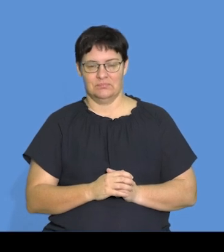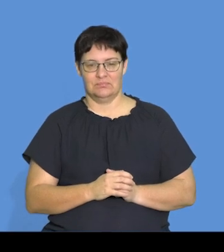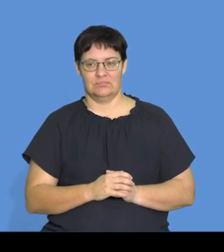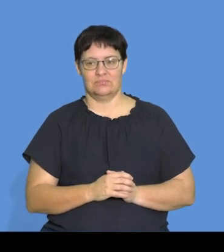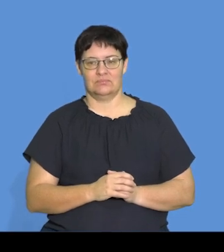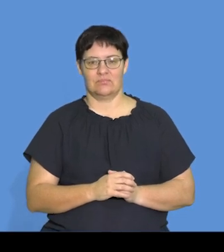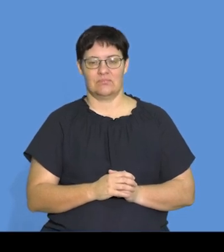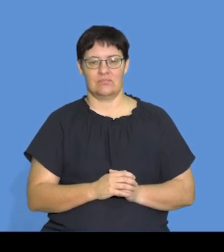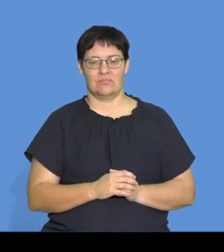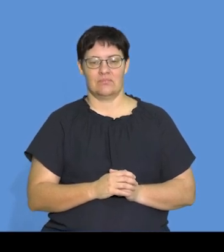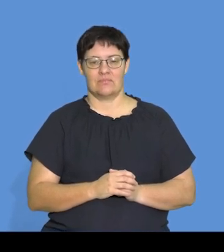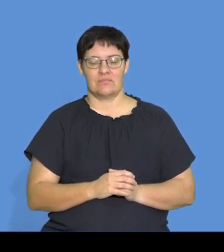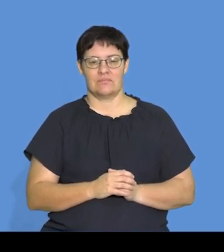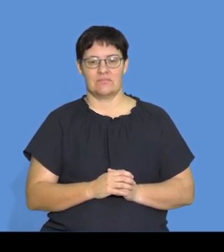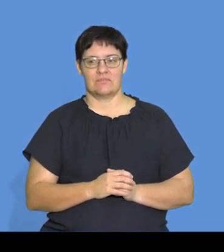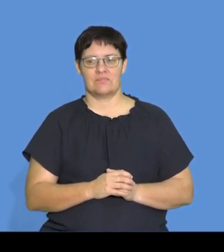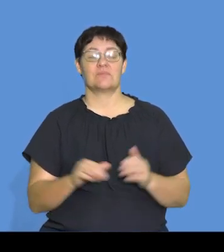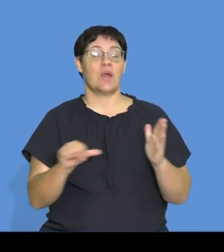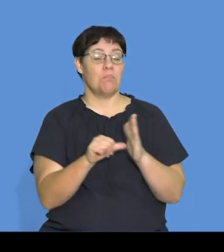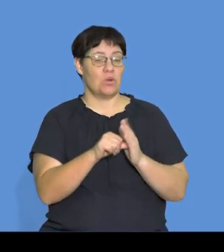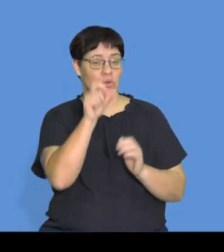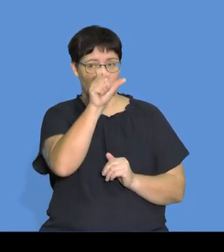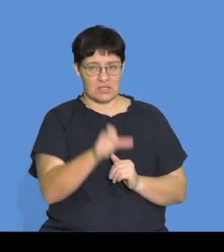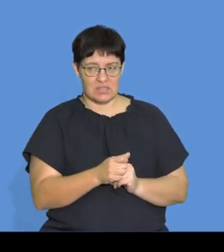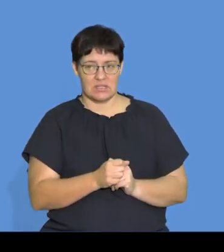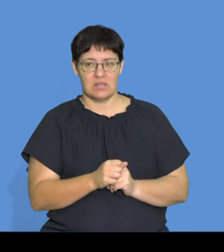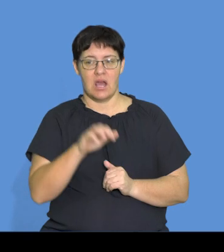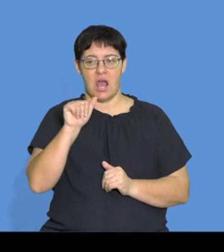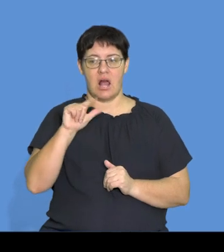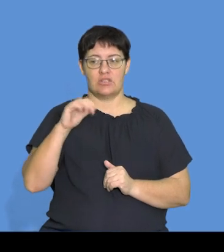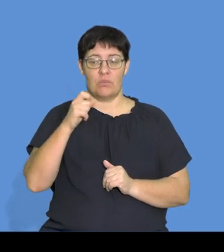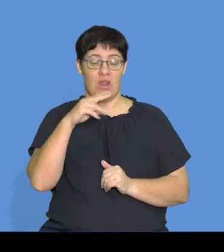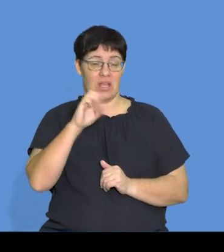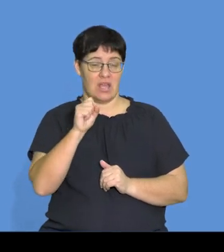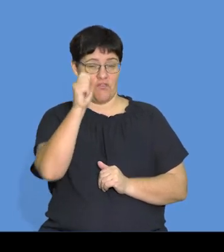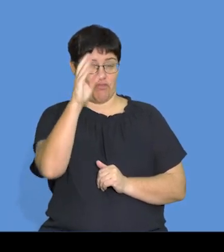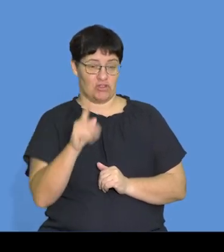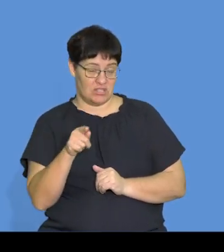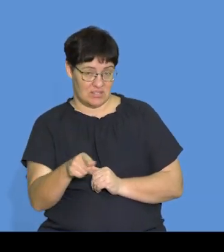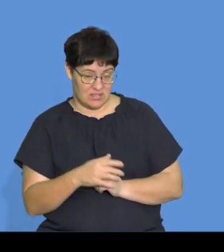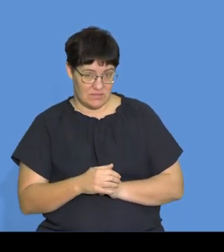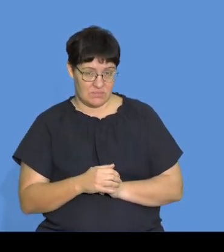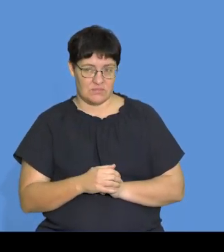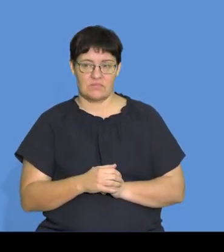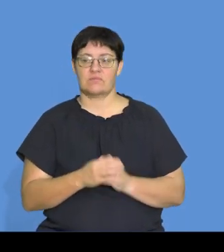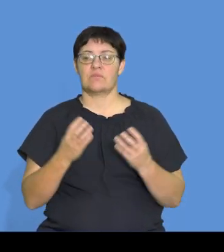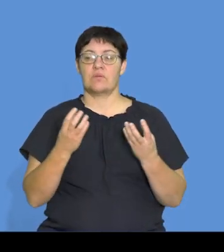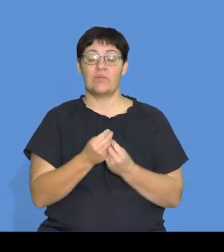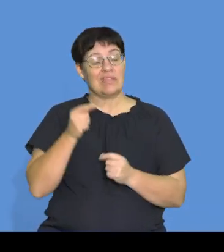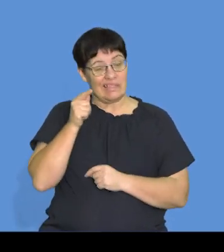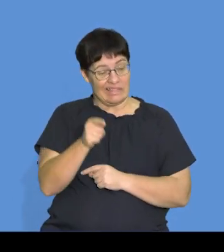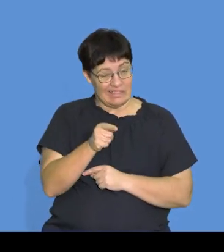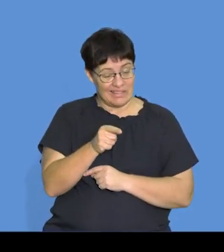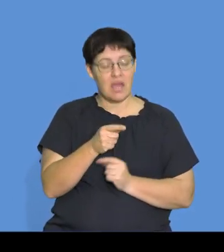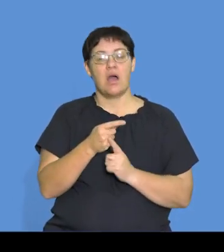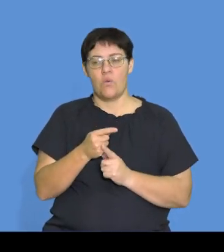So the keywords here will be an algebraic fraction, And with algebraic fraction is